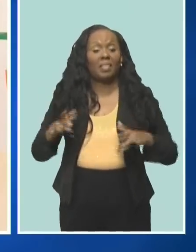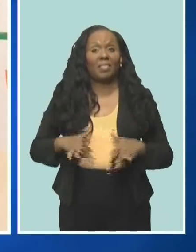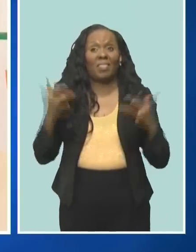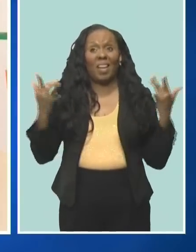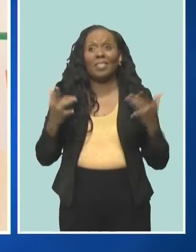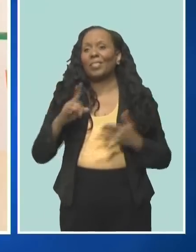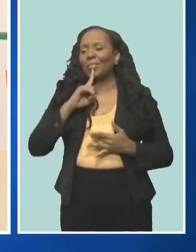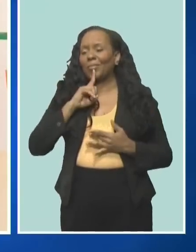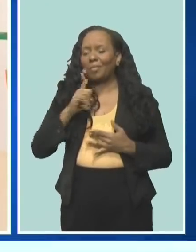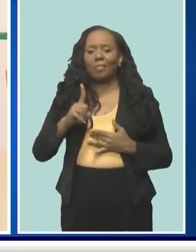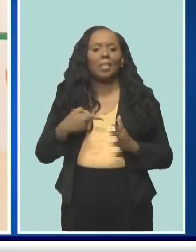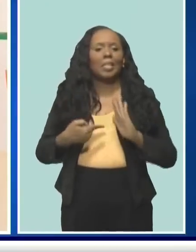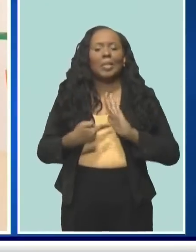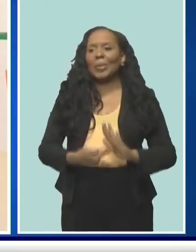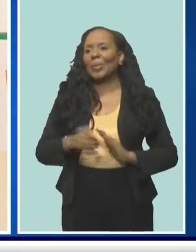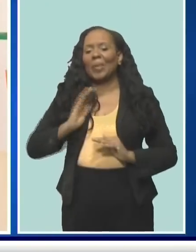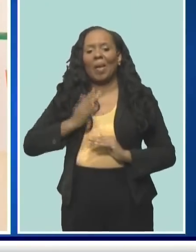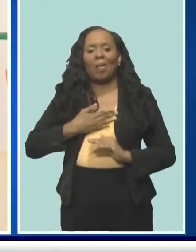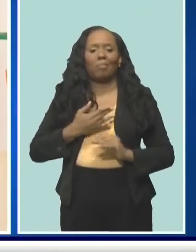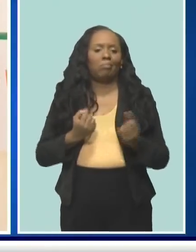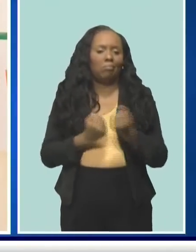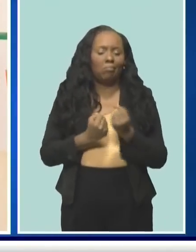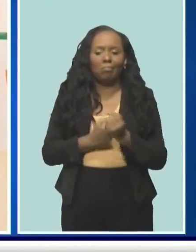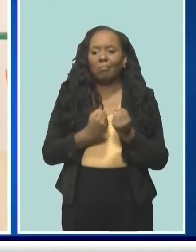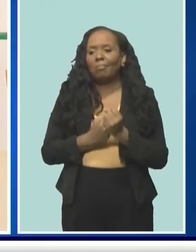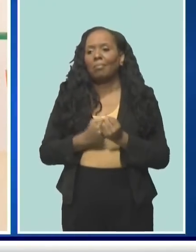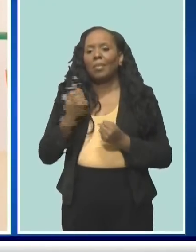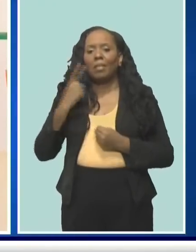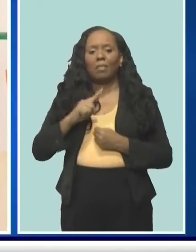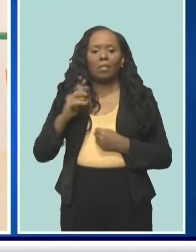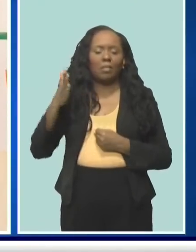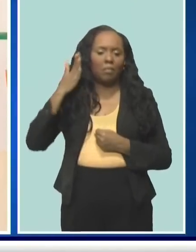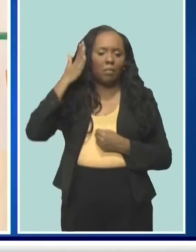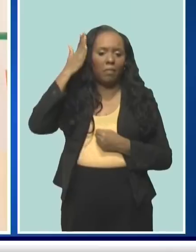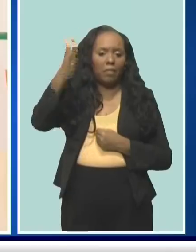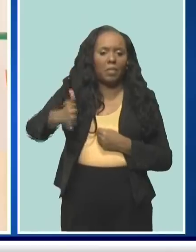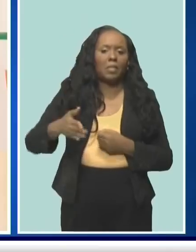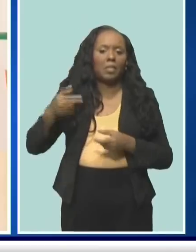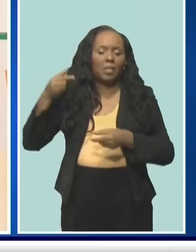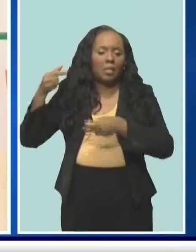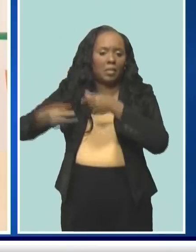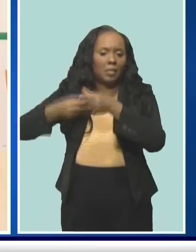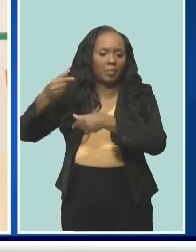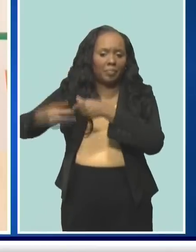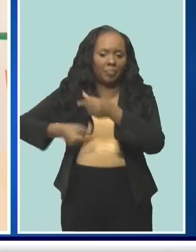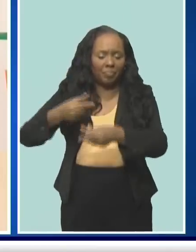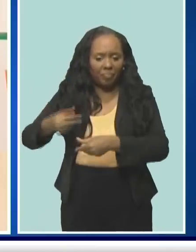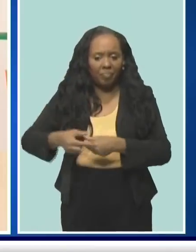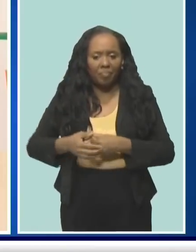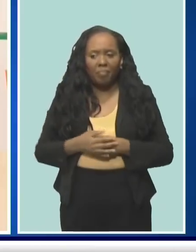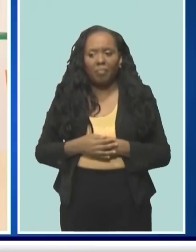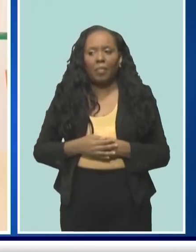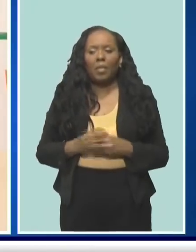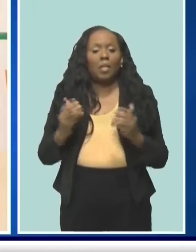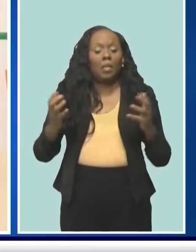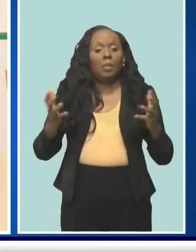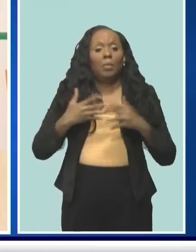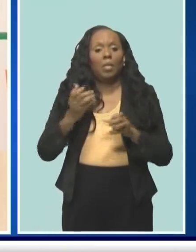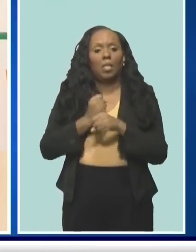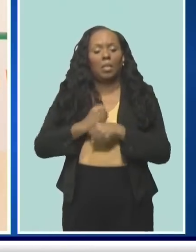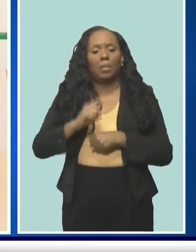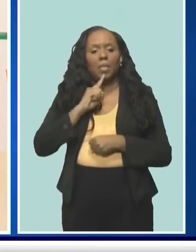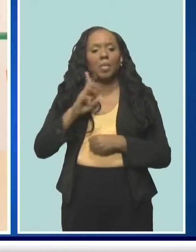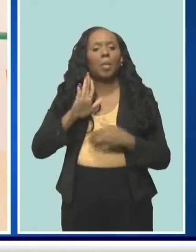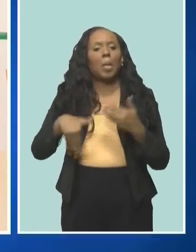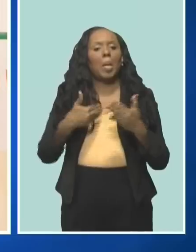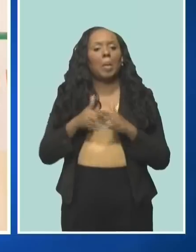a testament to our commitment to the future generations, ensuring they have the